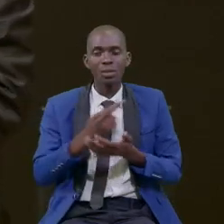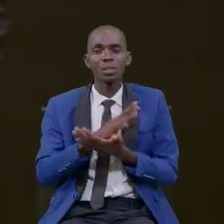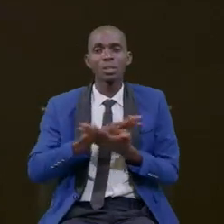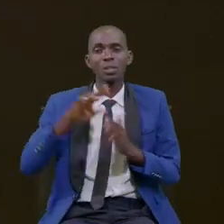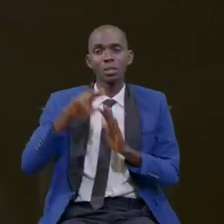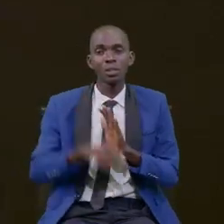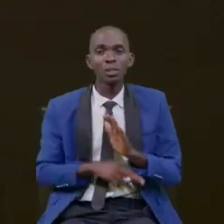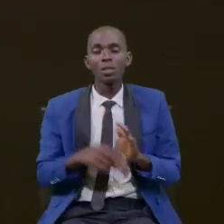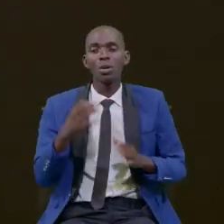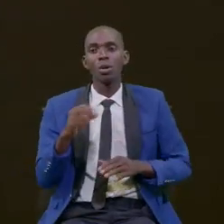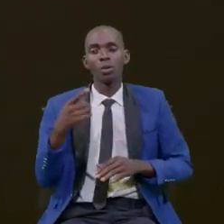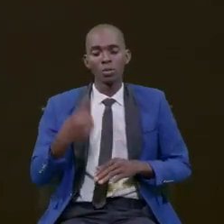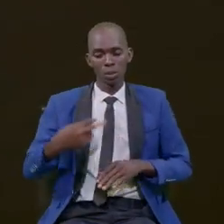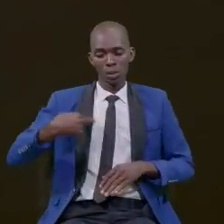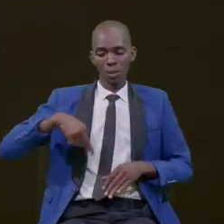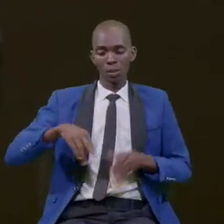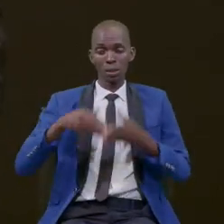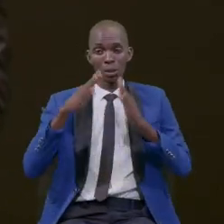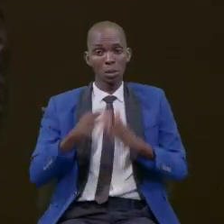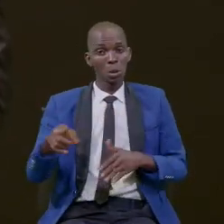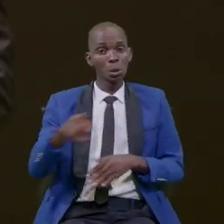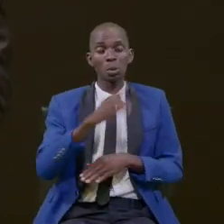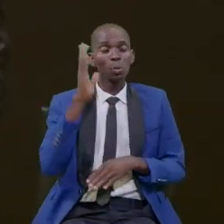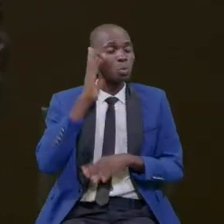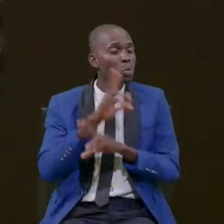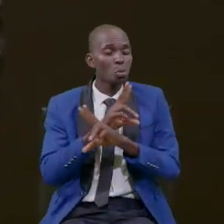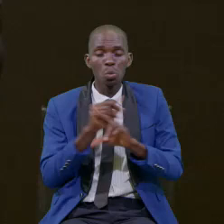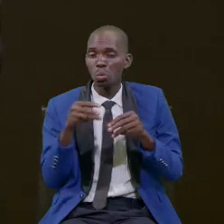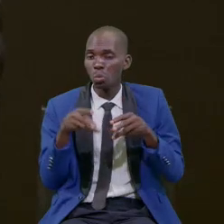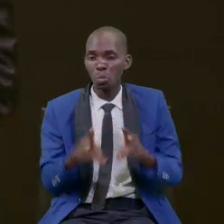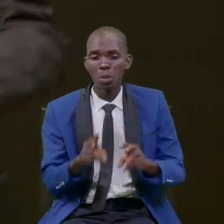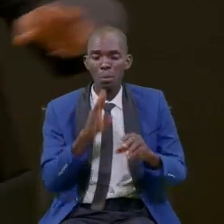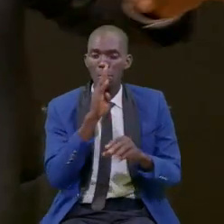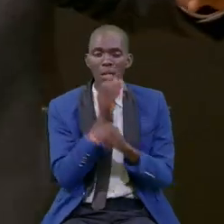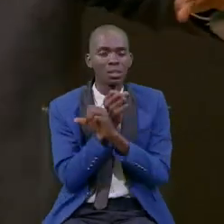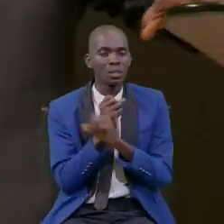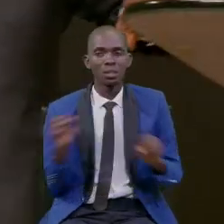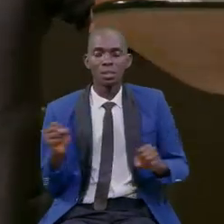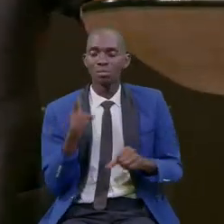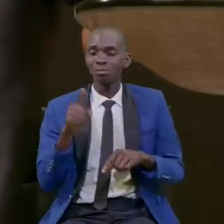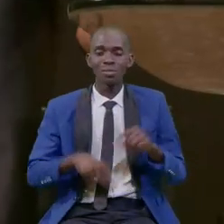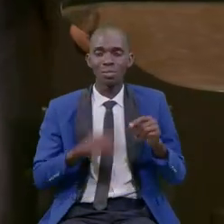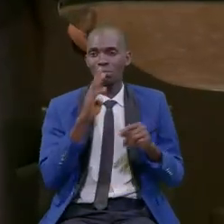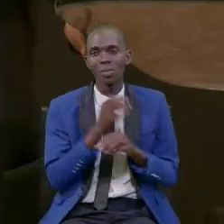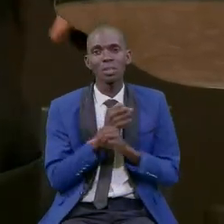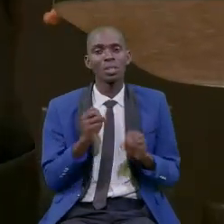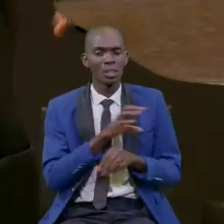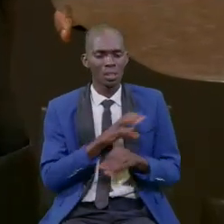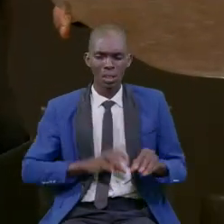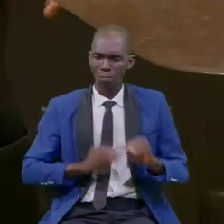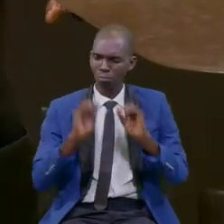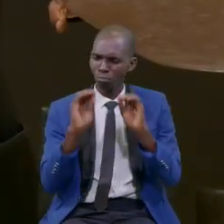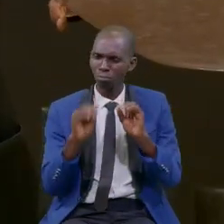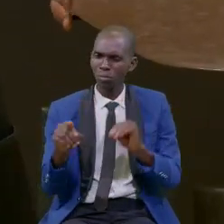righteousness of the scribes and Pharisees, ye shall in no wise be saved. And he told them how to be saved: